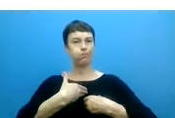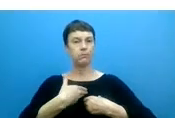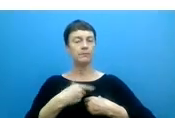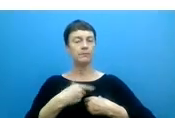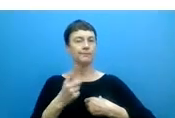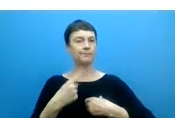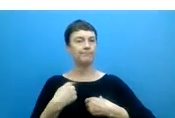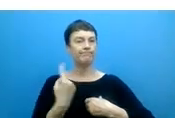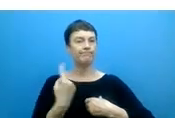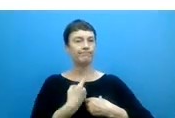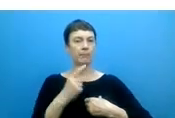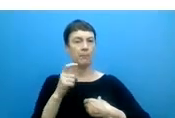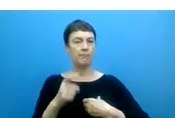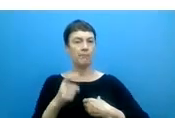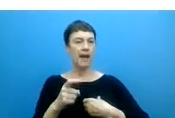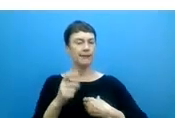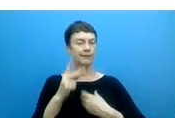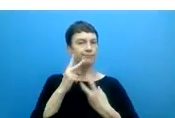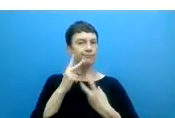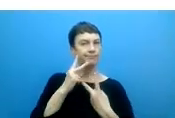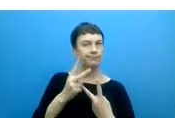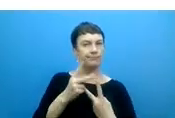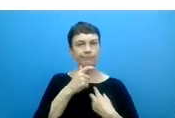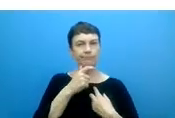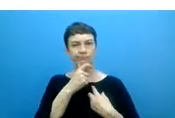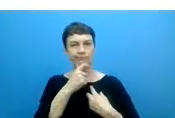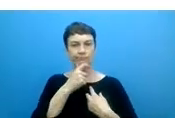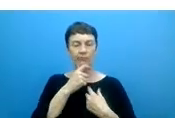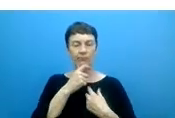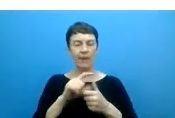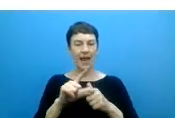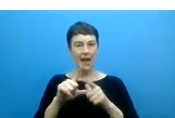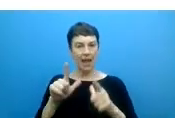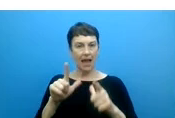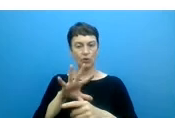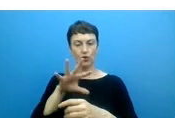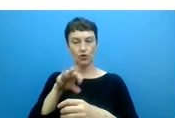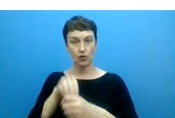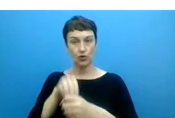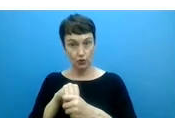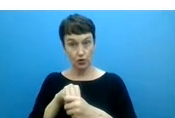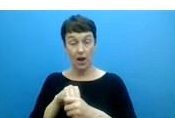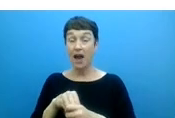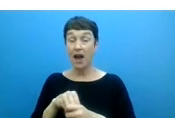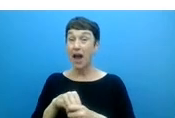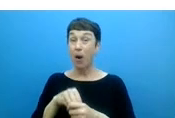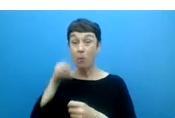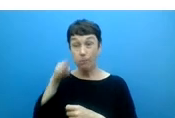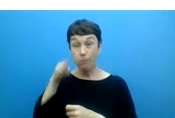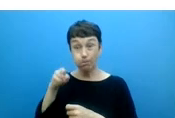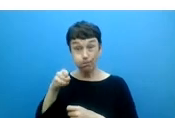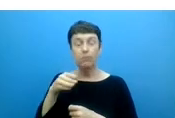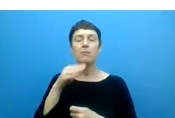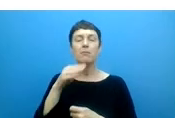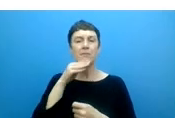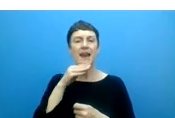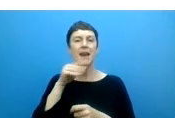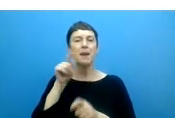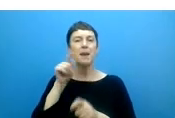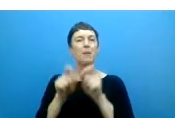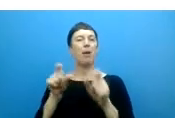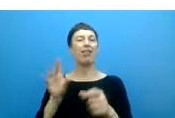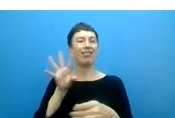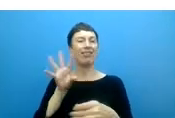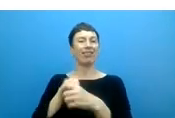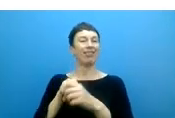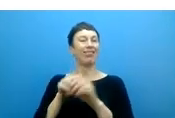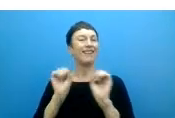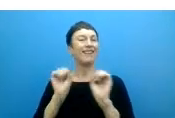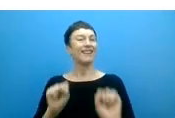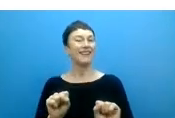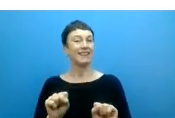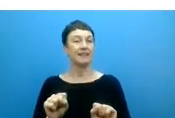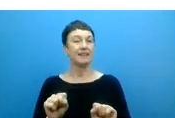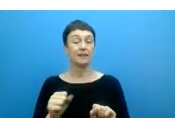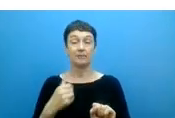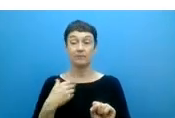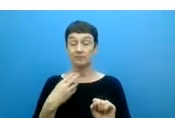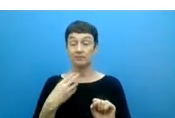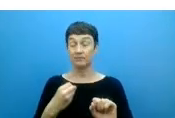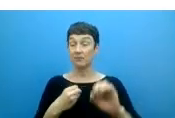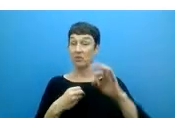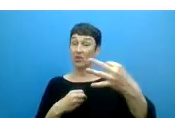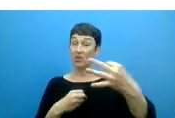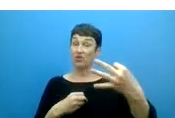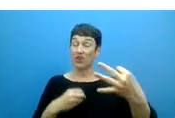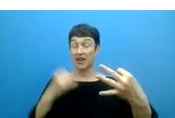for language so that we can make space for people. So I have 3 tips or 3 things we can do in